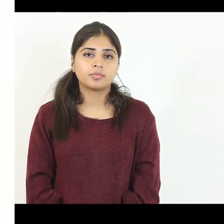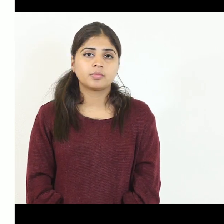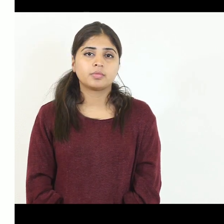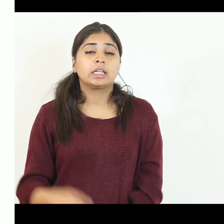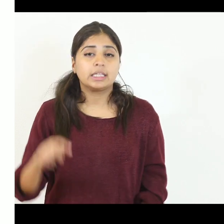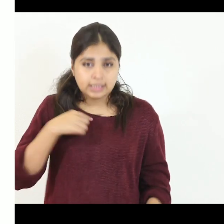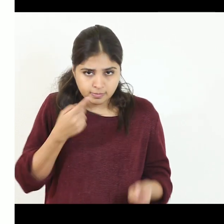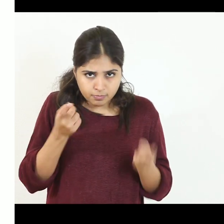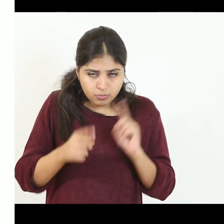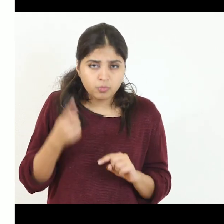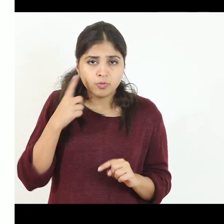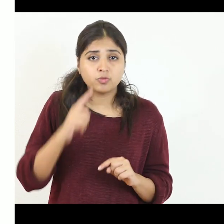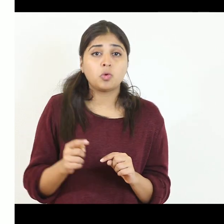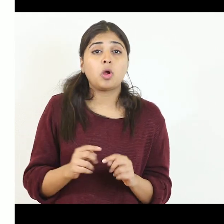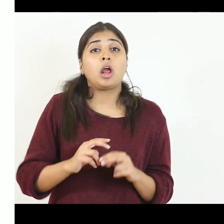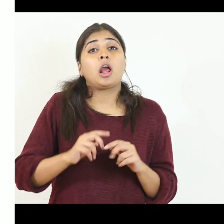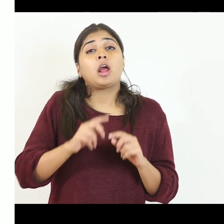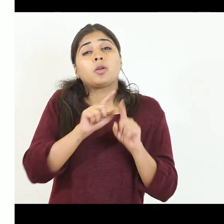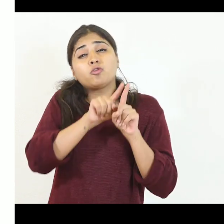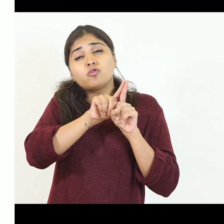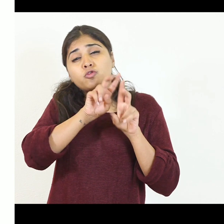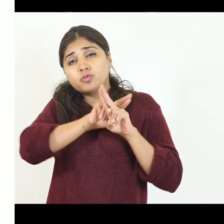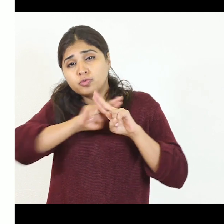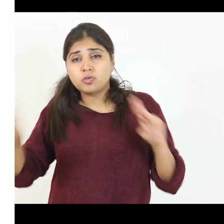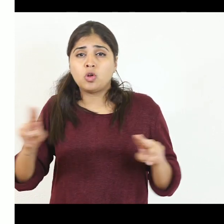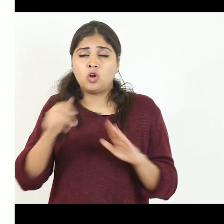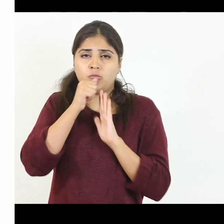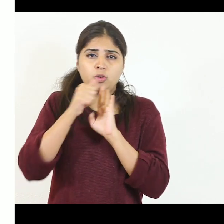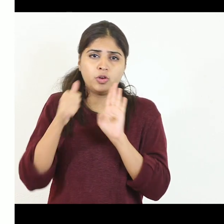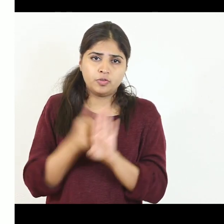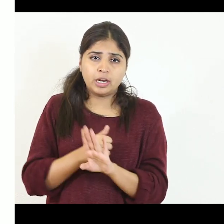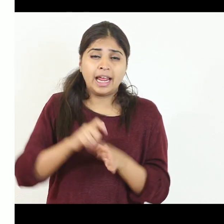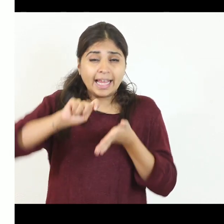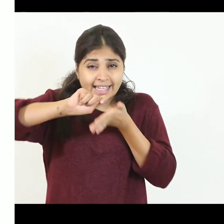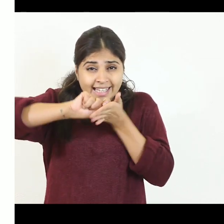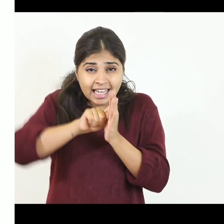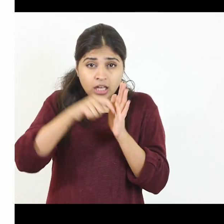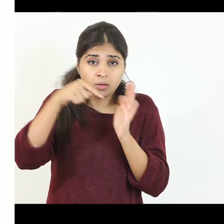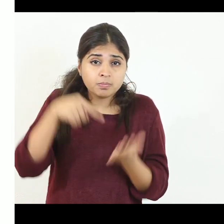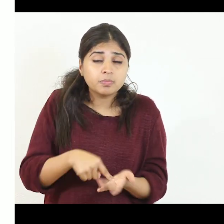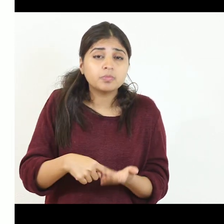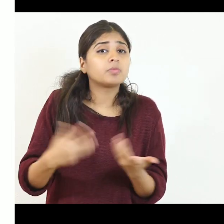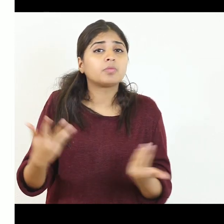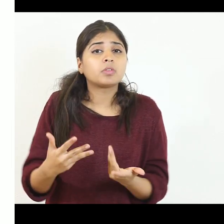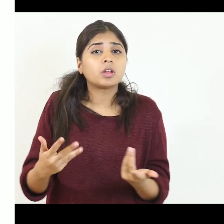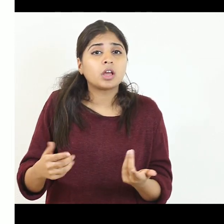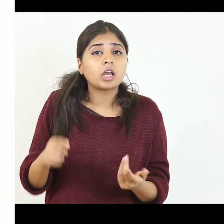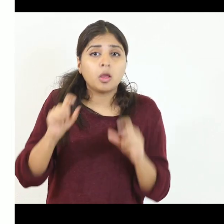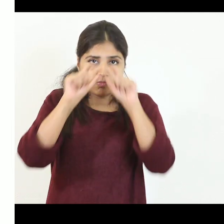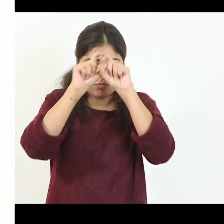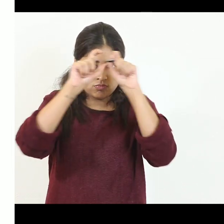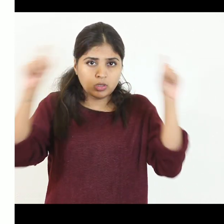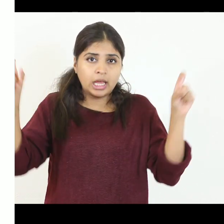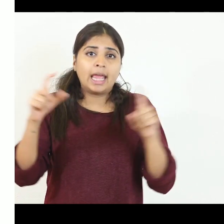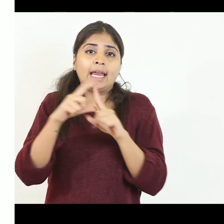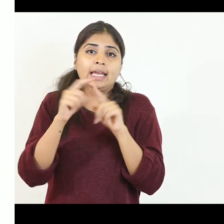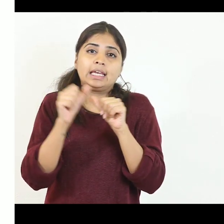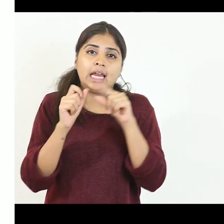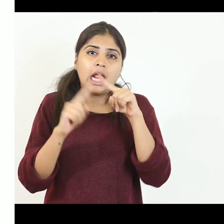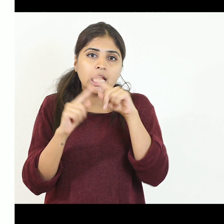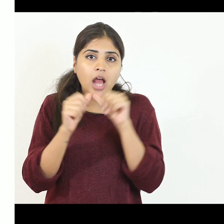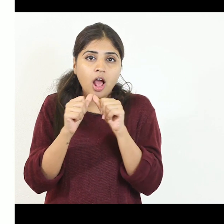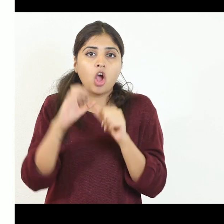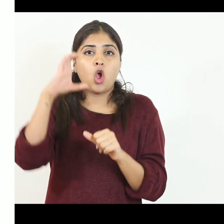confidentiality. A key issue that needs to be carefully handled is the clause on data